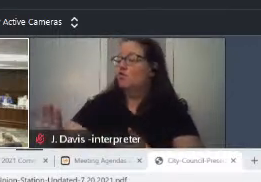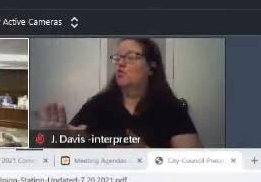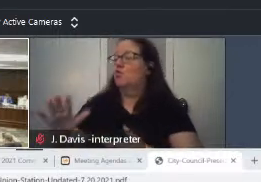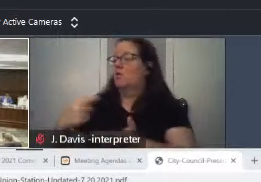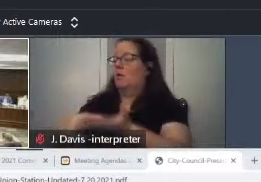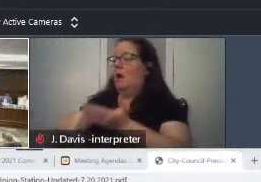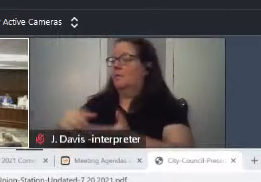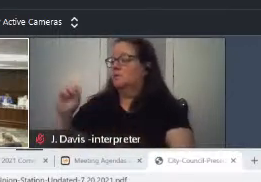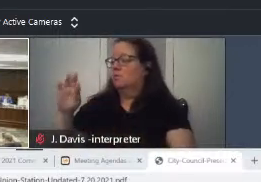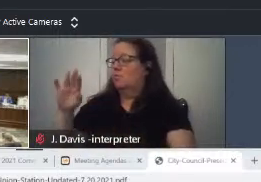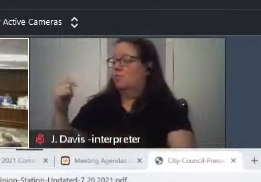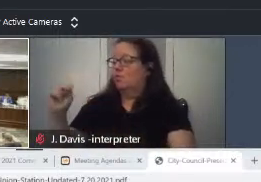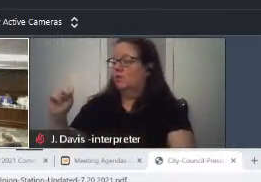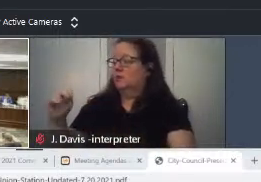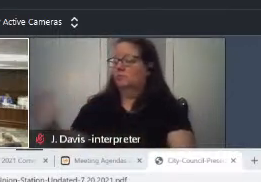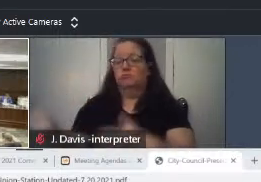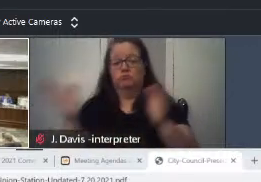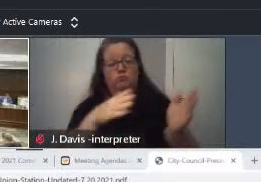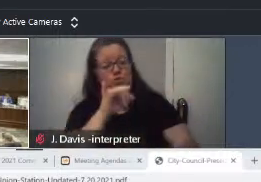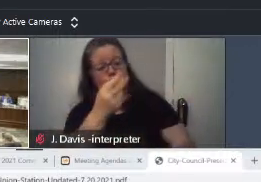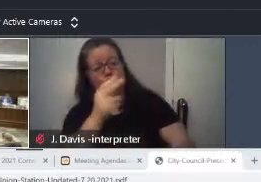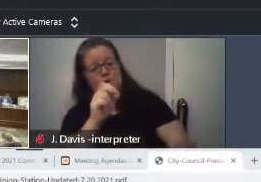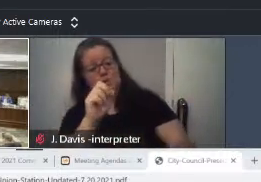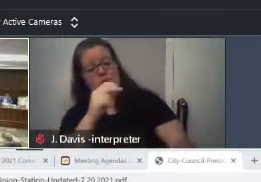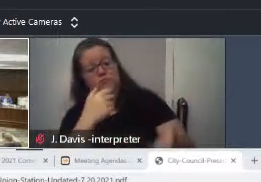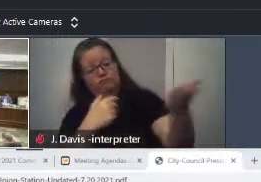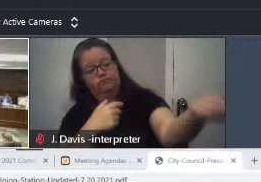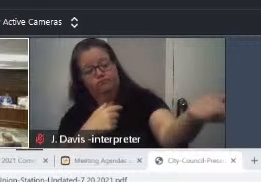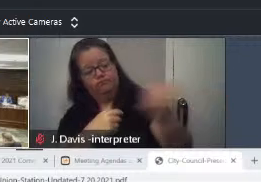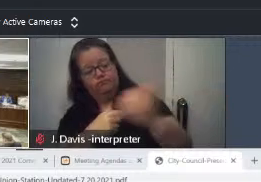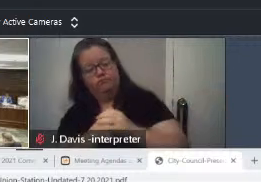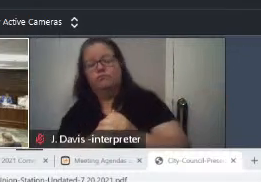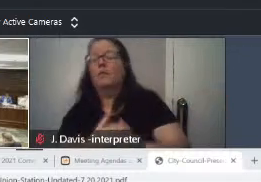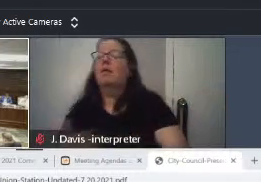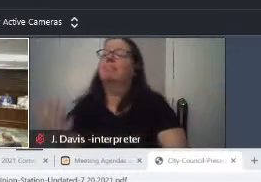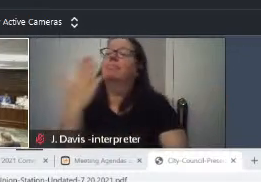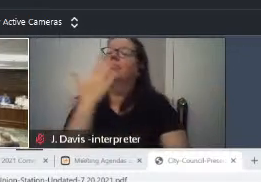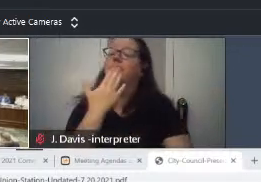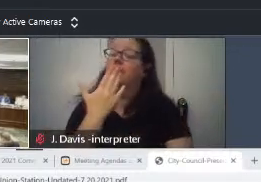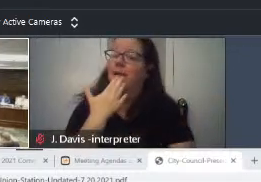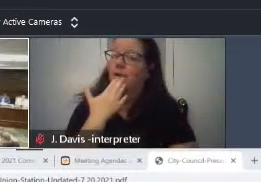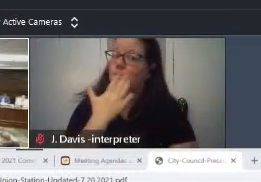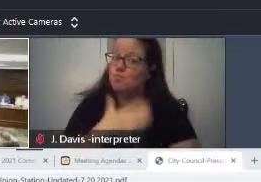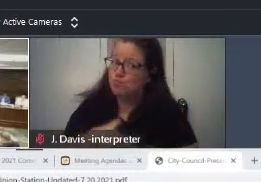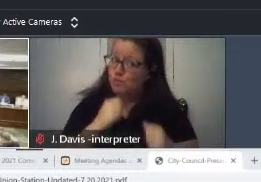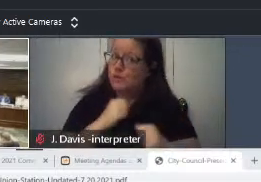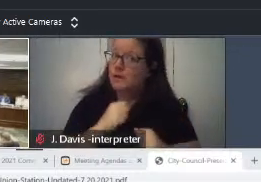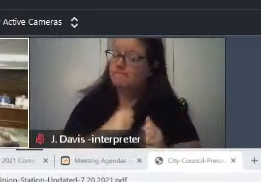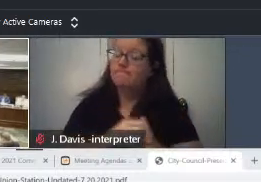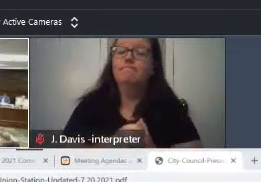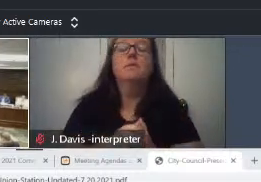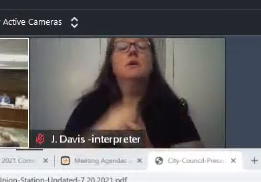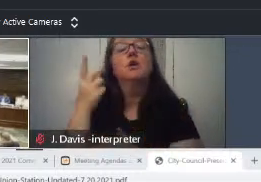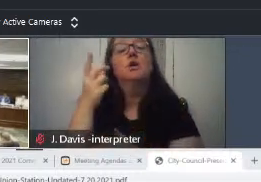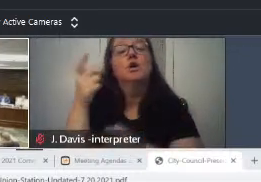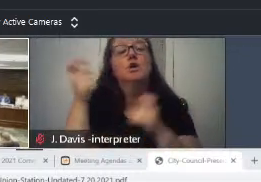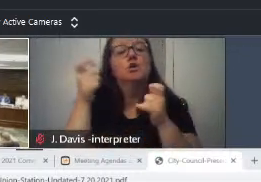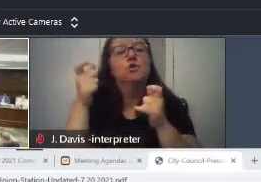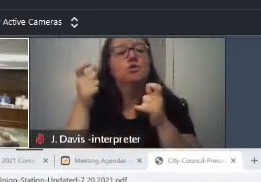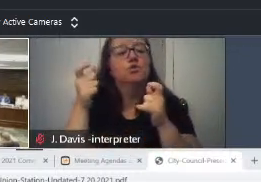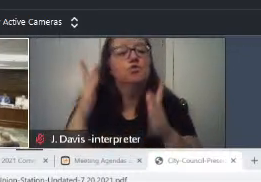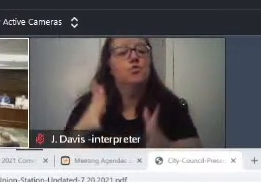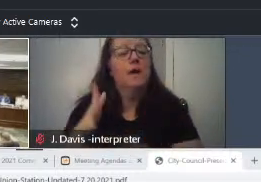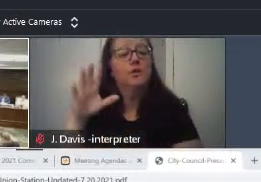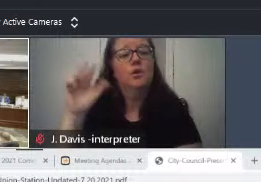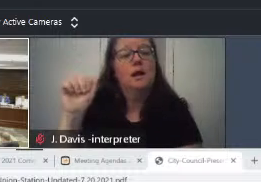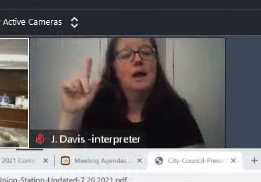Morgan. Councilwoman Johnson, the floor is yours, ma'am. Thank you. Appreciate it. Director Adams, did you not mention at